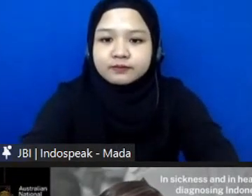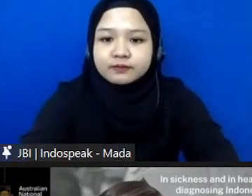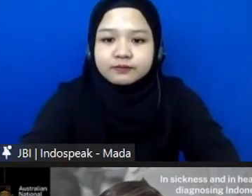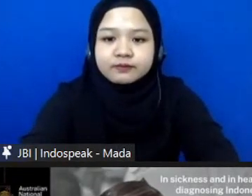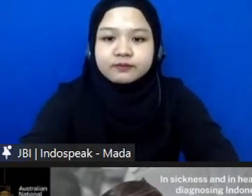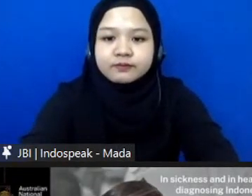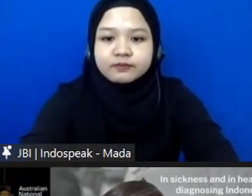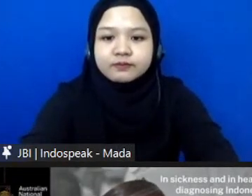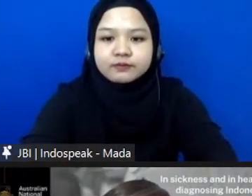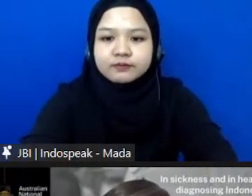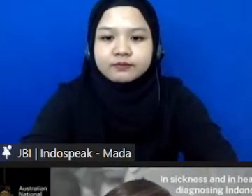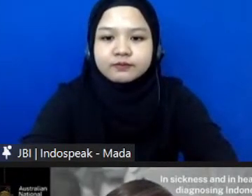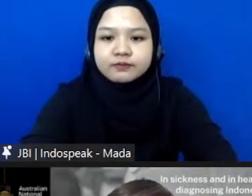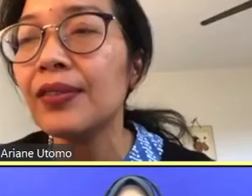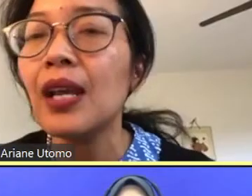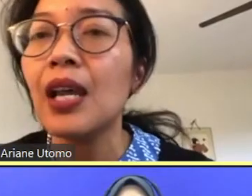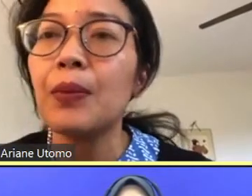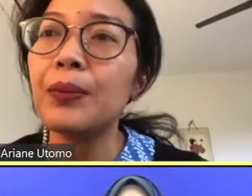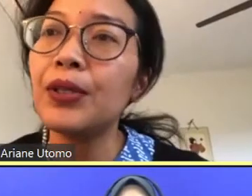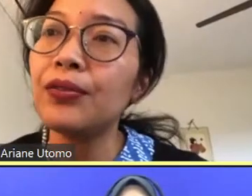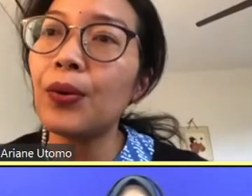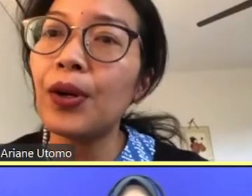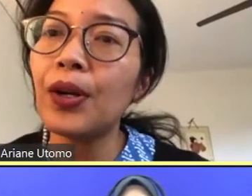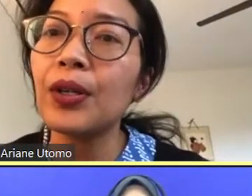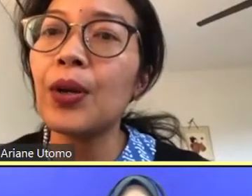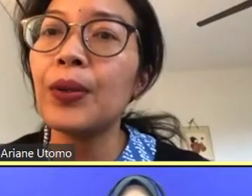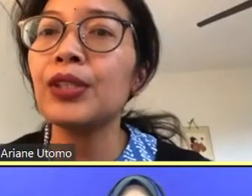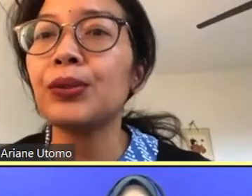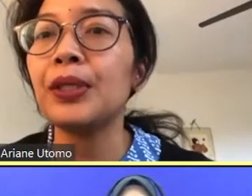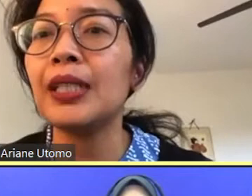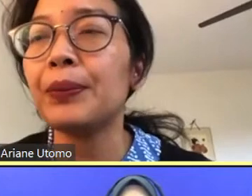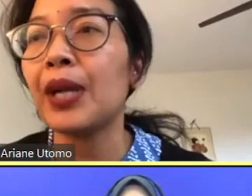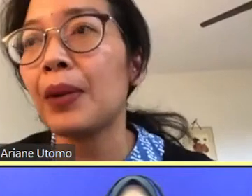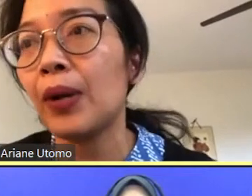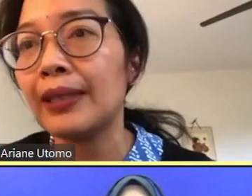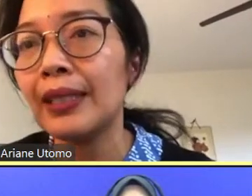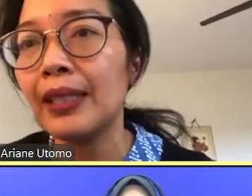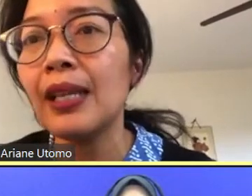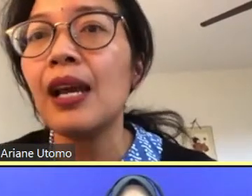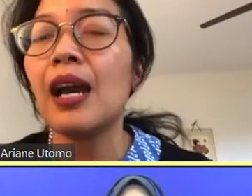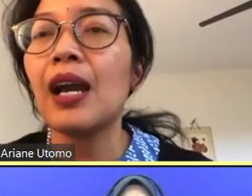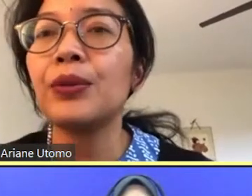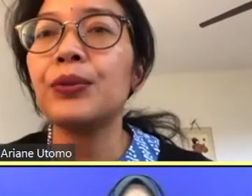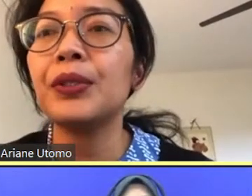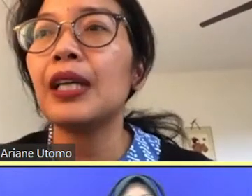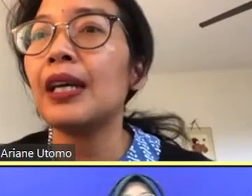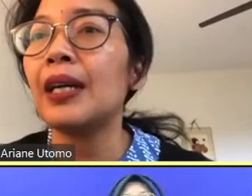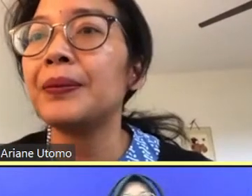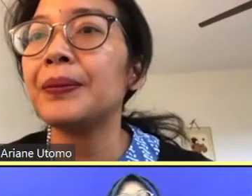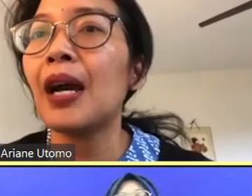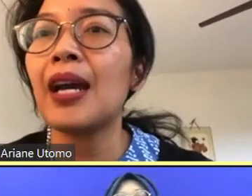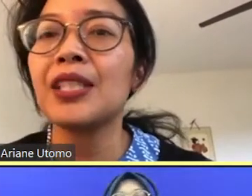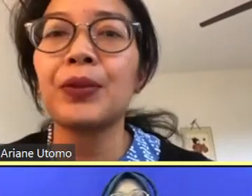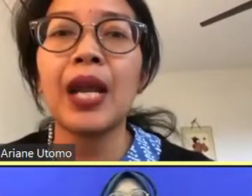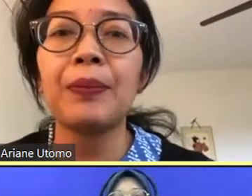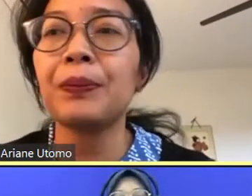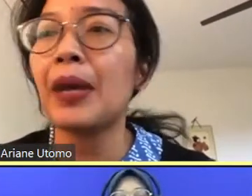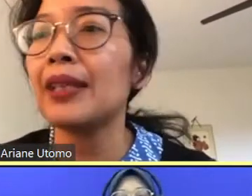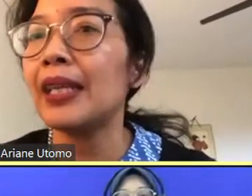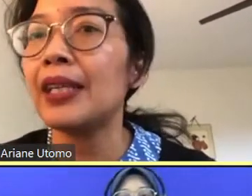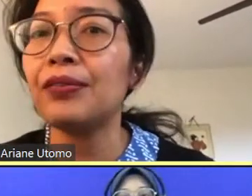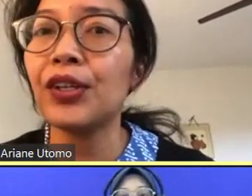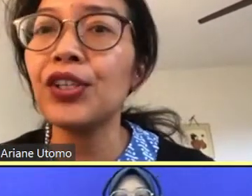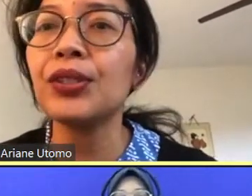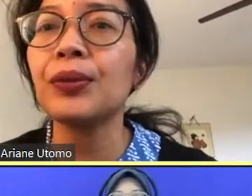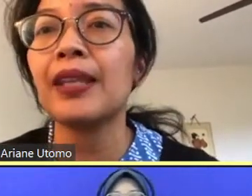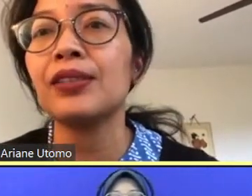ask the question live, but before going to Lily Pramawanti, I would ask perhaps Pak